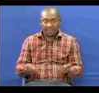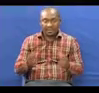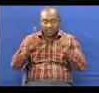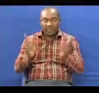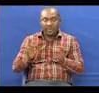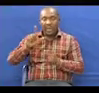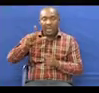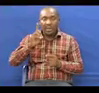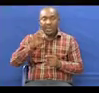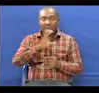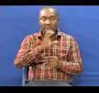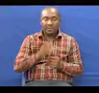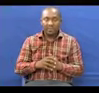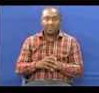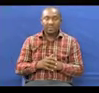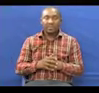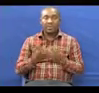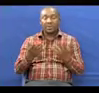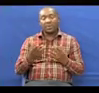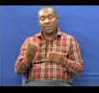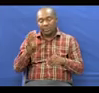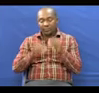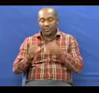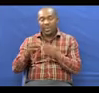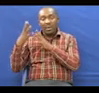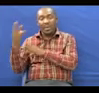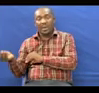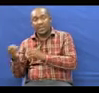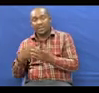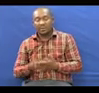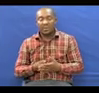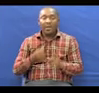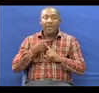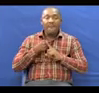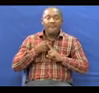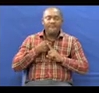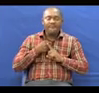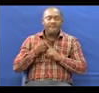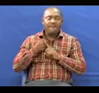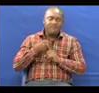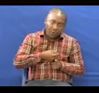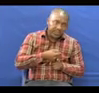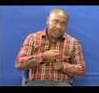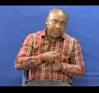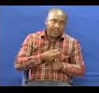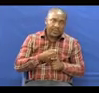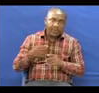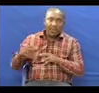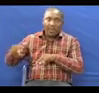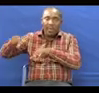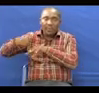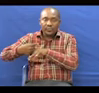factors that lead to the increase in birth rate. For example, early marriages, it can contribute. It can be forced marriages, it can